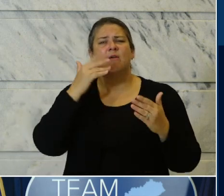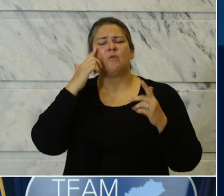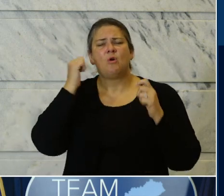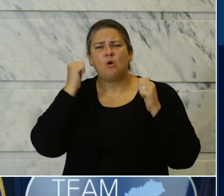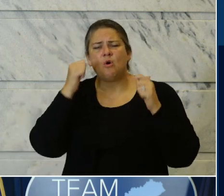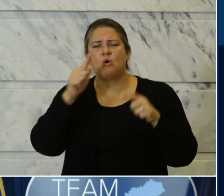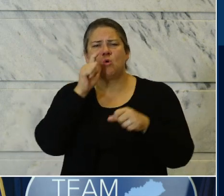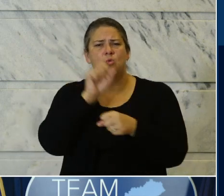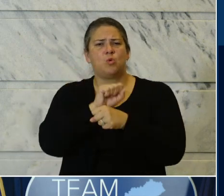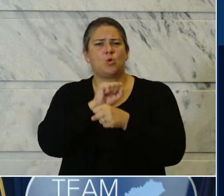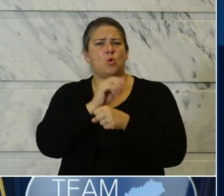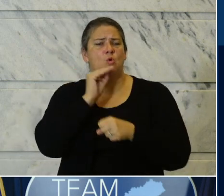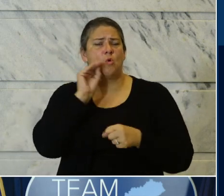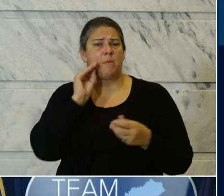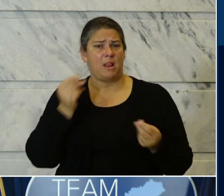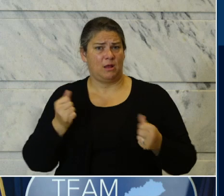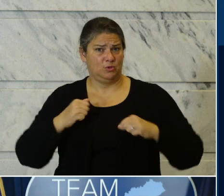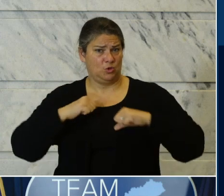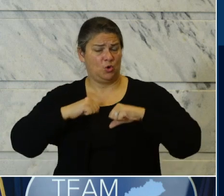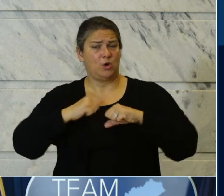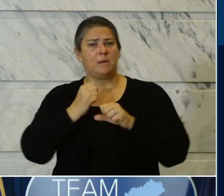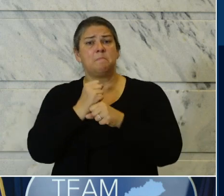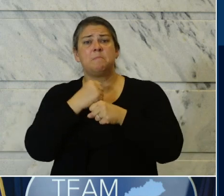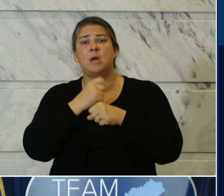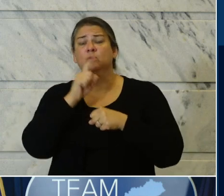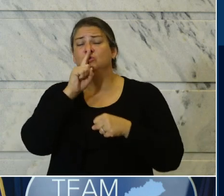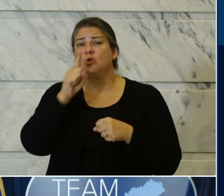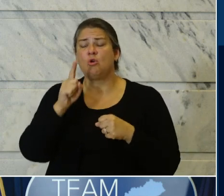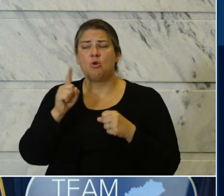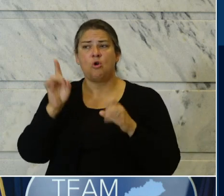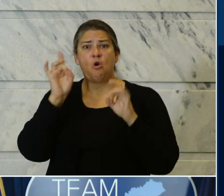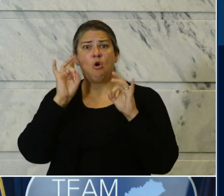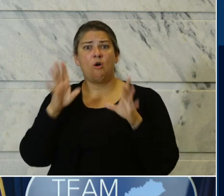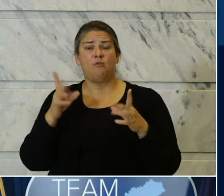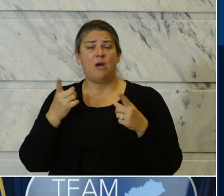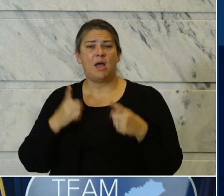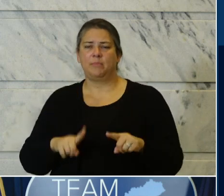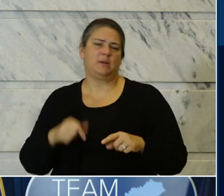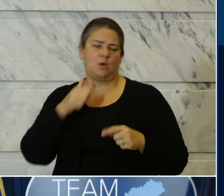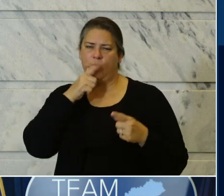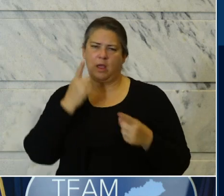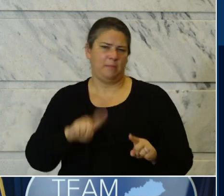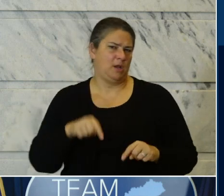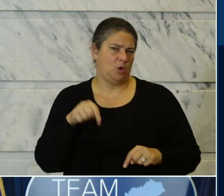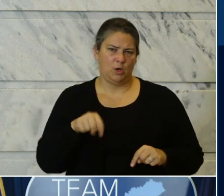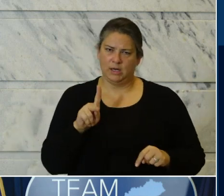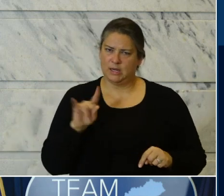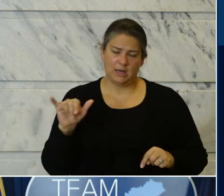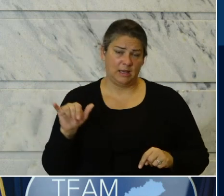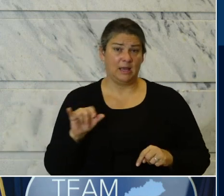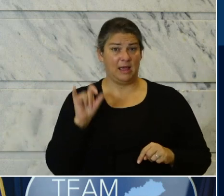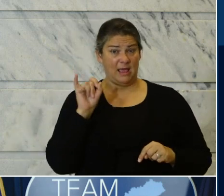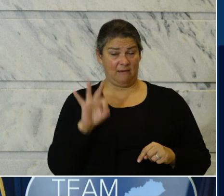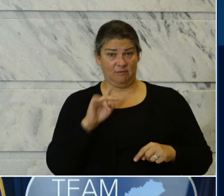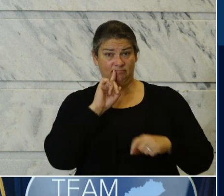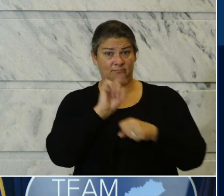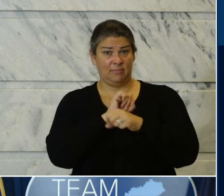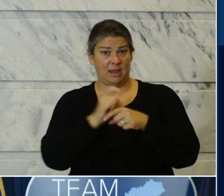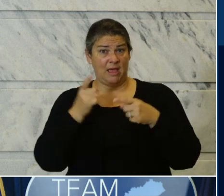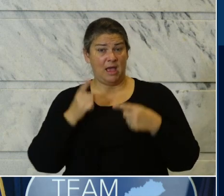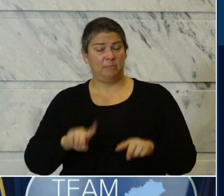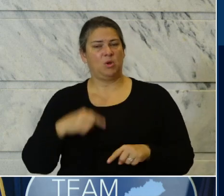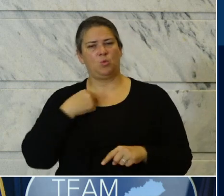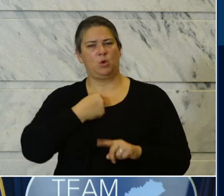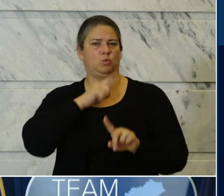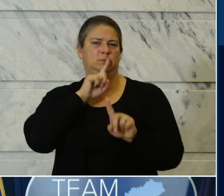Security to try to make sure that terrible events don't happen in Kentucky. But when they do, we respond